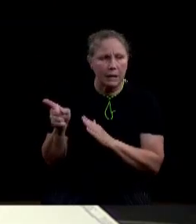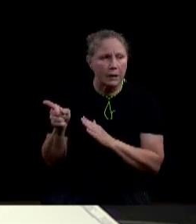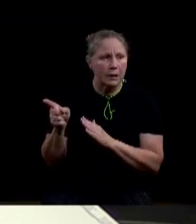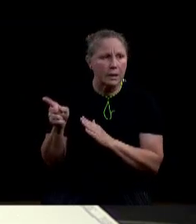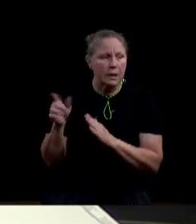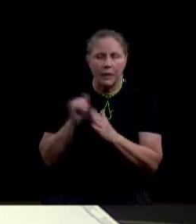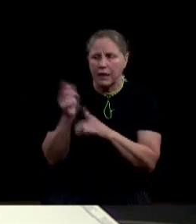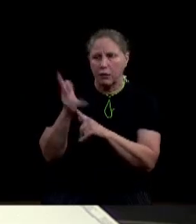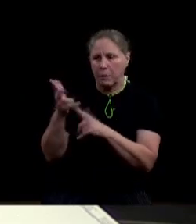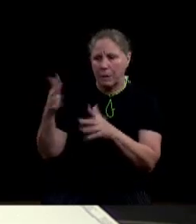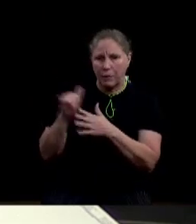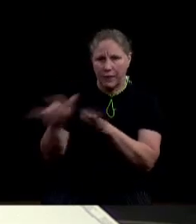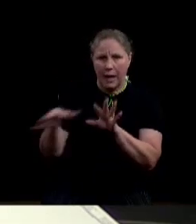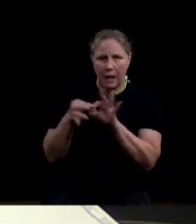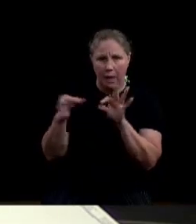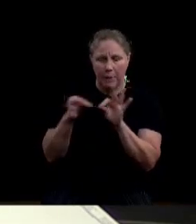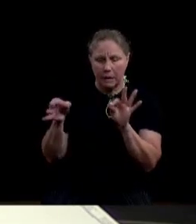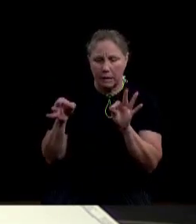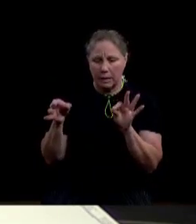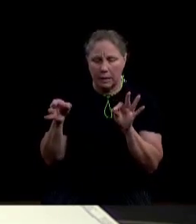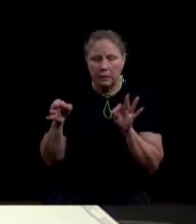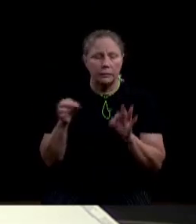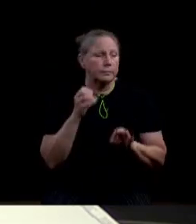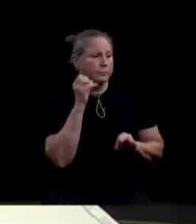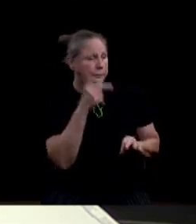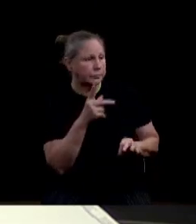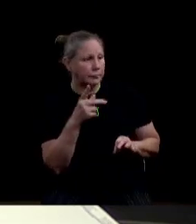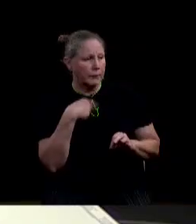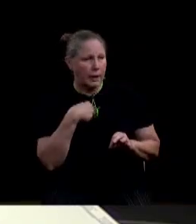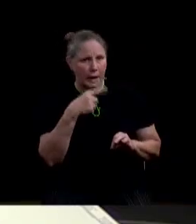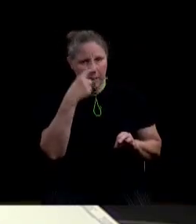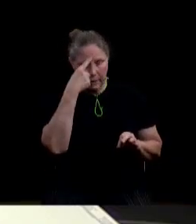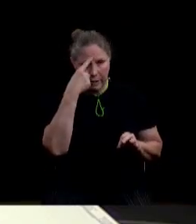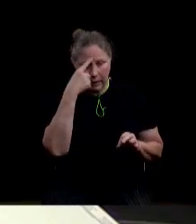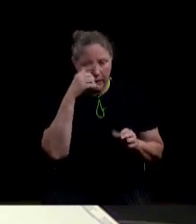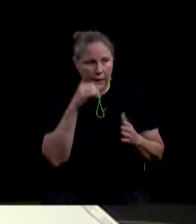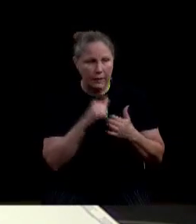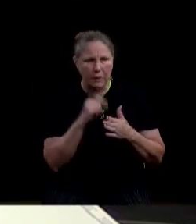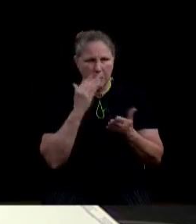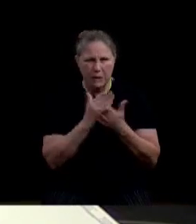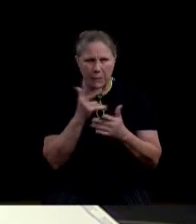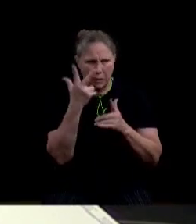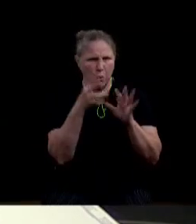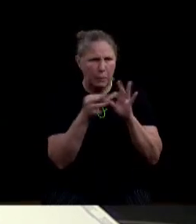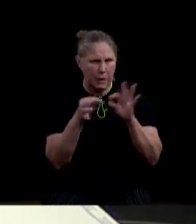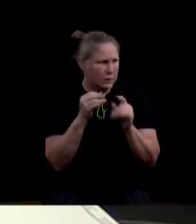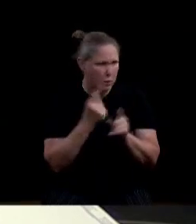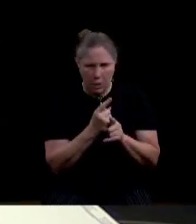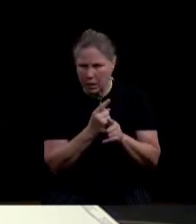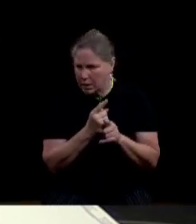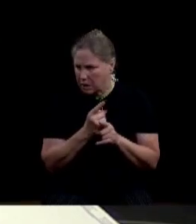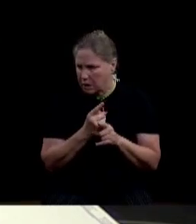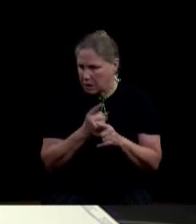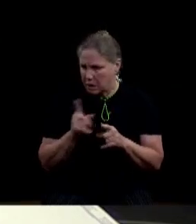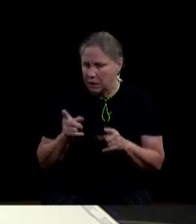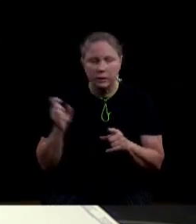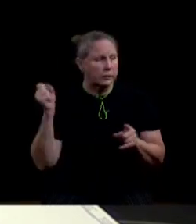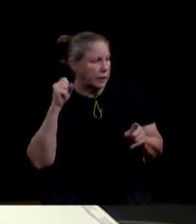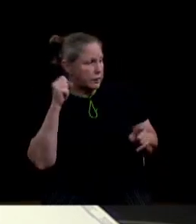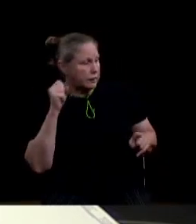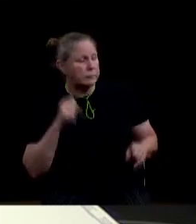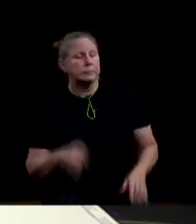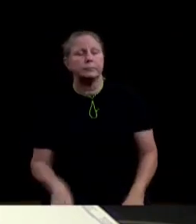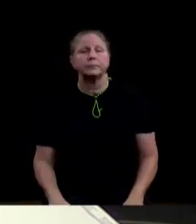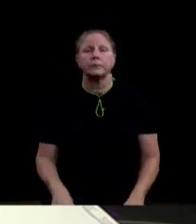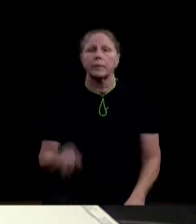I believe that's where we are supposed to stop these comments. Is that correct, Esmeralda? Yes, sir. Okay, so Excellent. I'll move to the next comment, one.